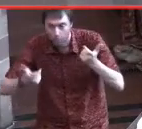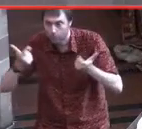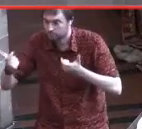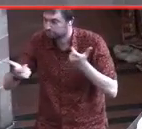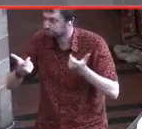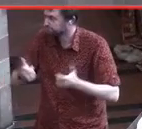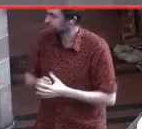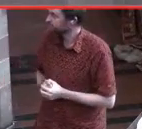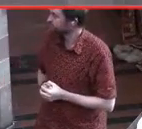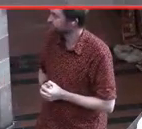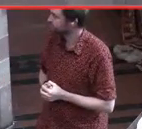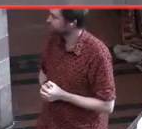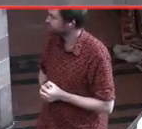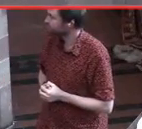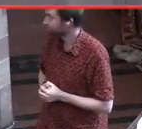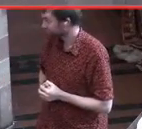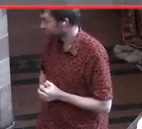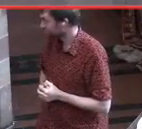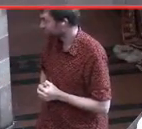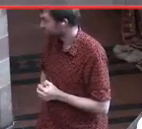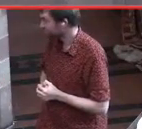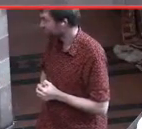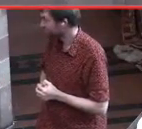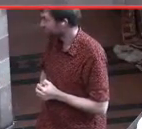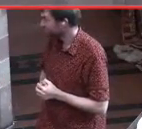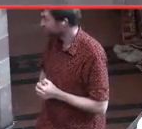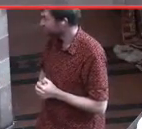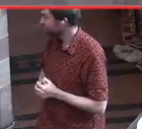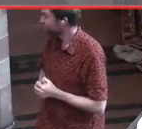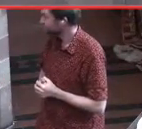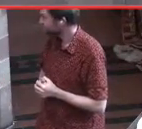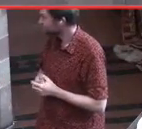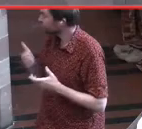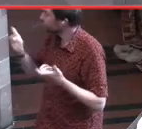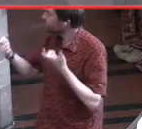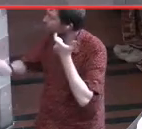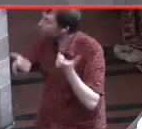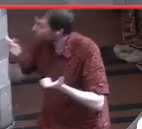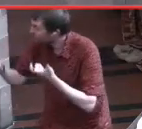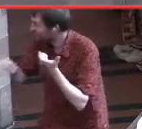And this is the sense of looking as in noticing, isn't it, Nick and Roz?